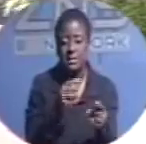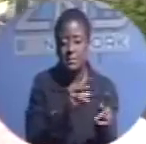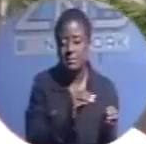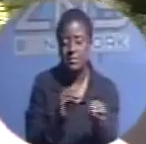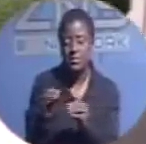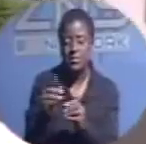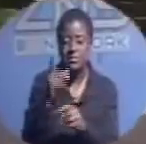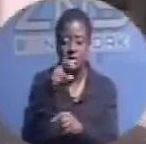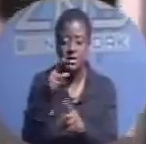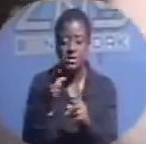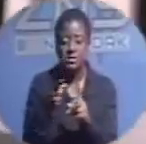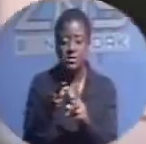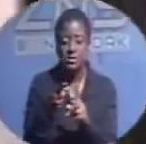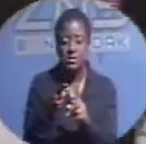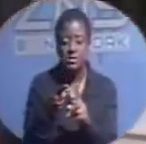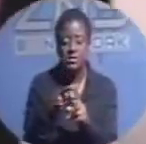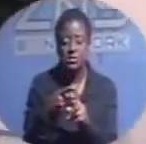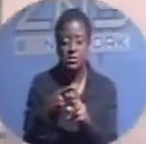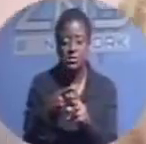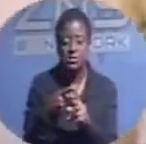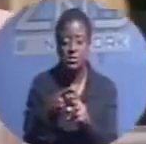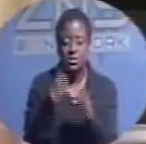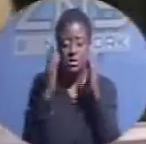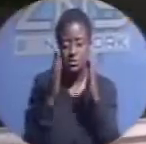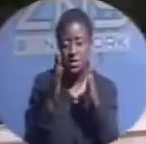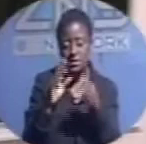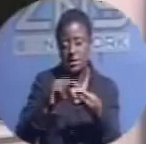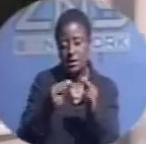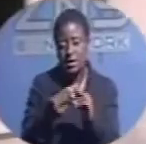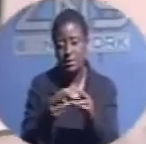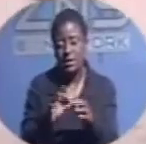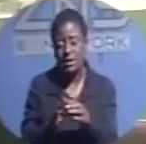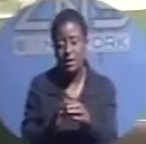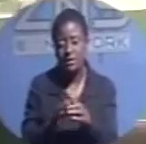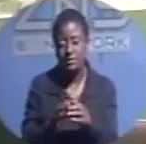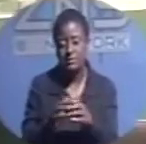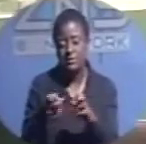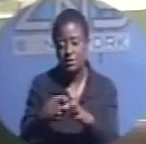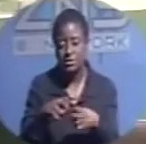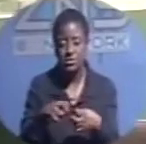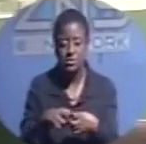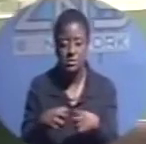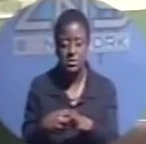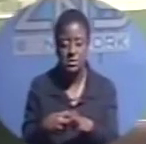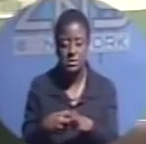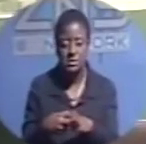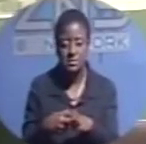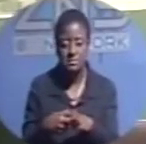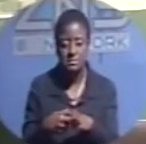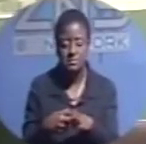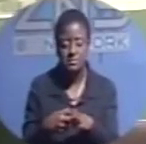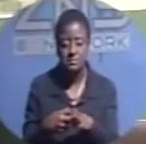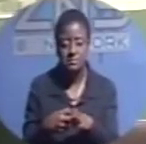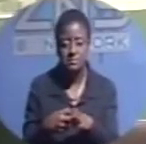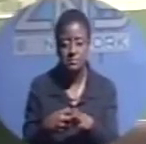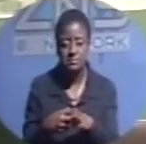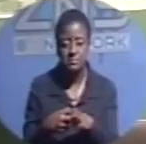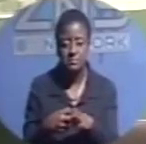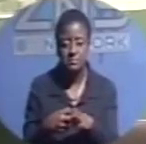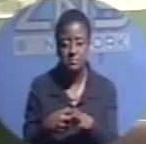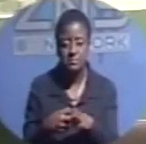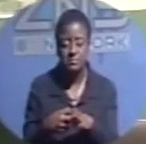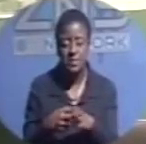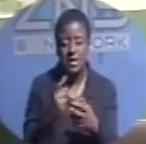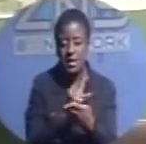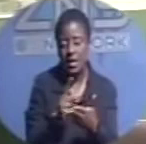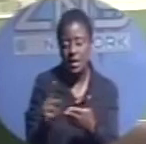to address a number of ongoing concerns. They have had a number of issues as it relates to the Monument Plaza. In fact,